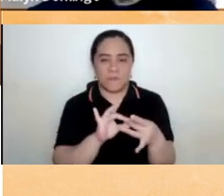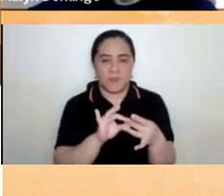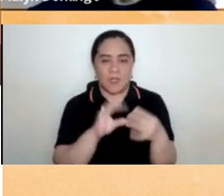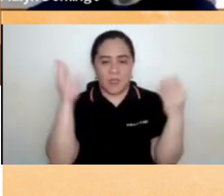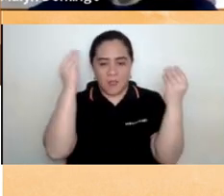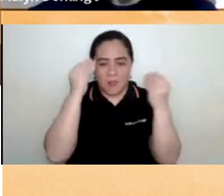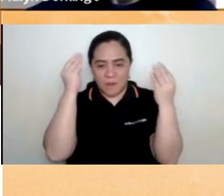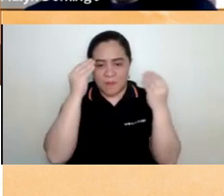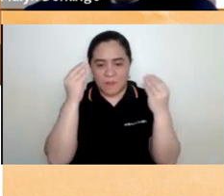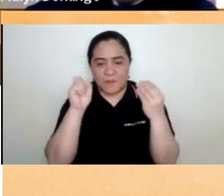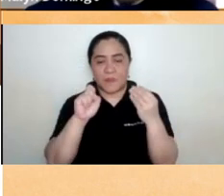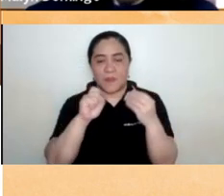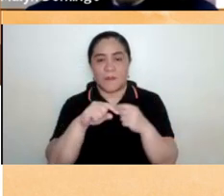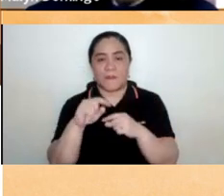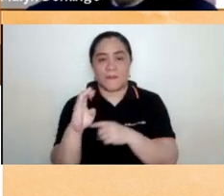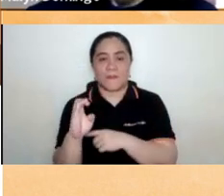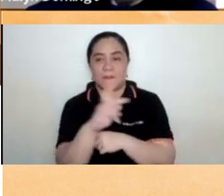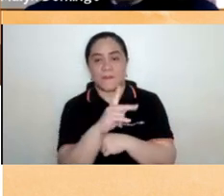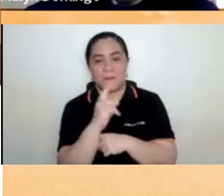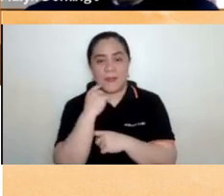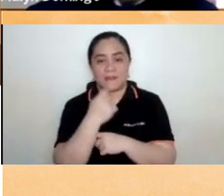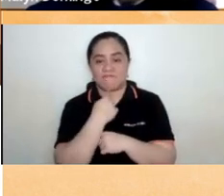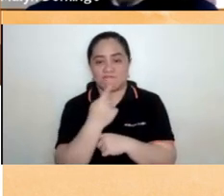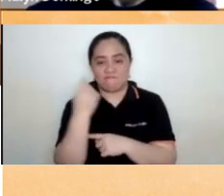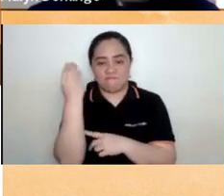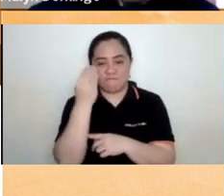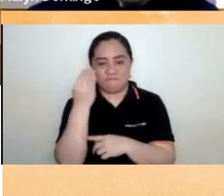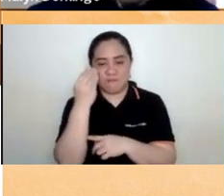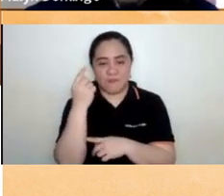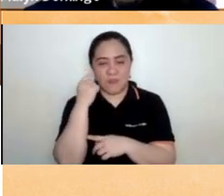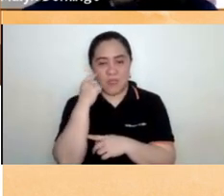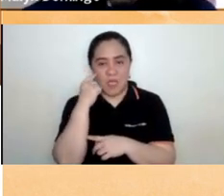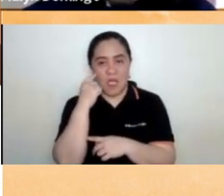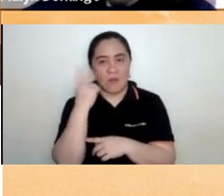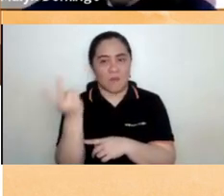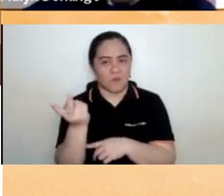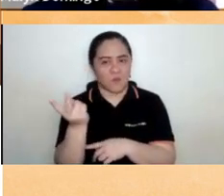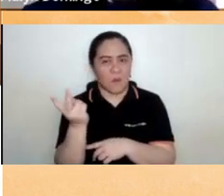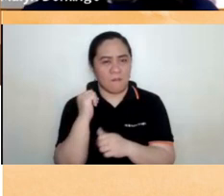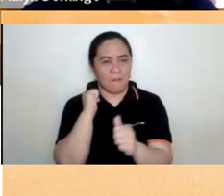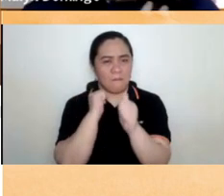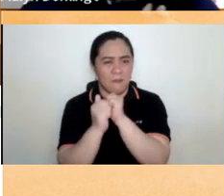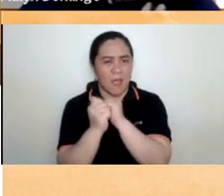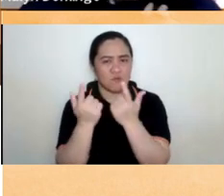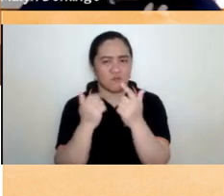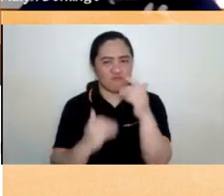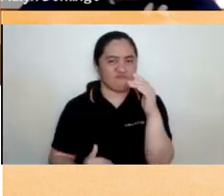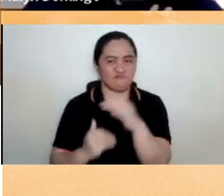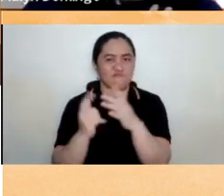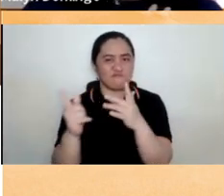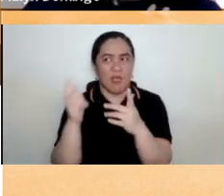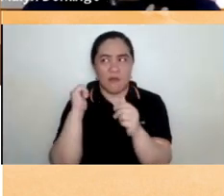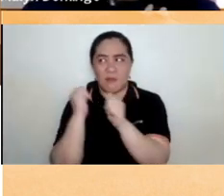help them calm down. Example saying, this too shall pass. Or, binibisita ako ngayon